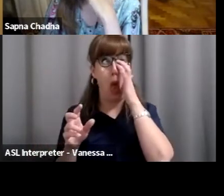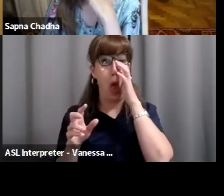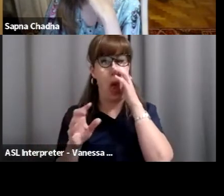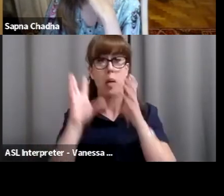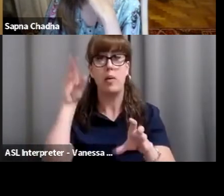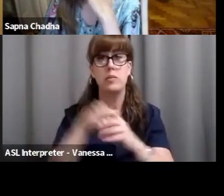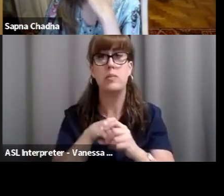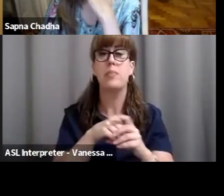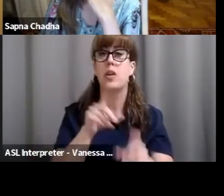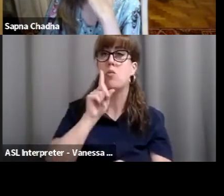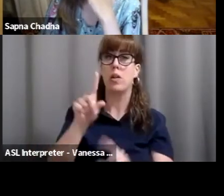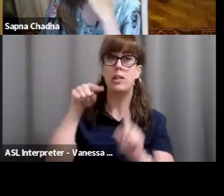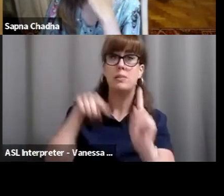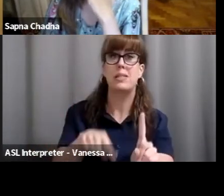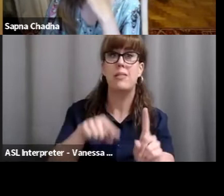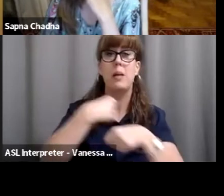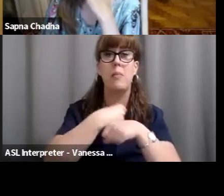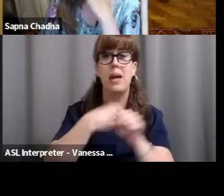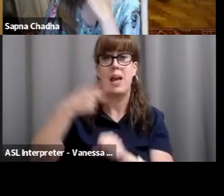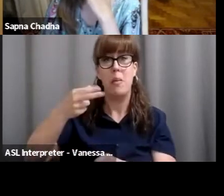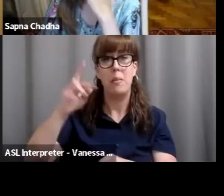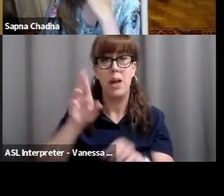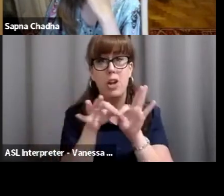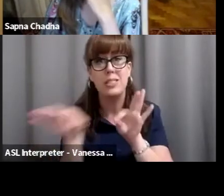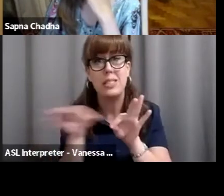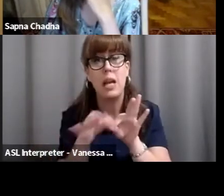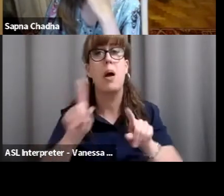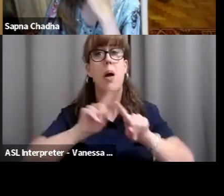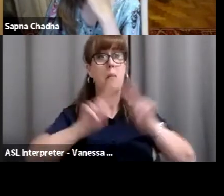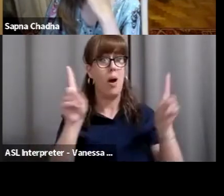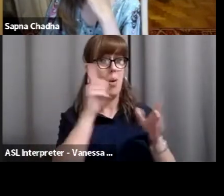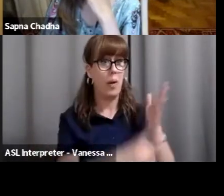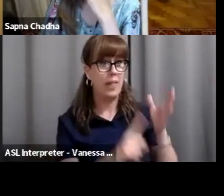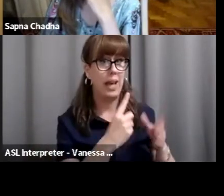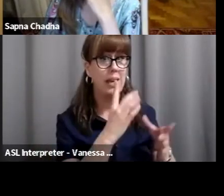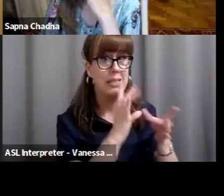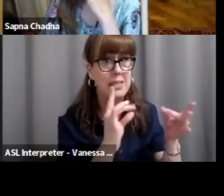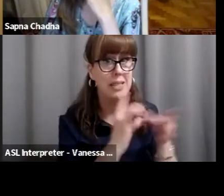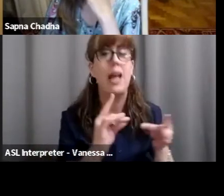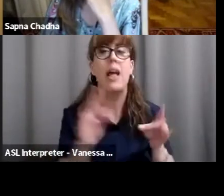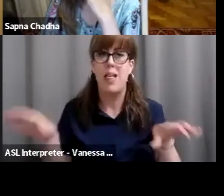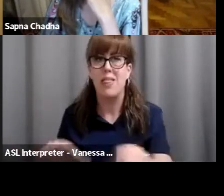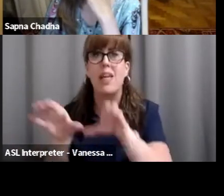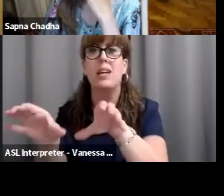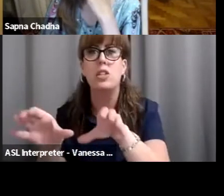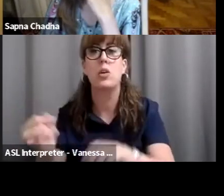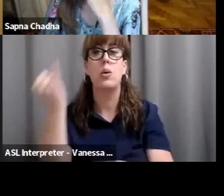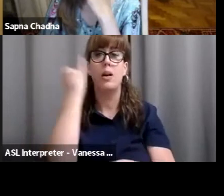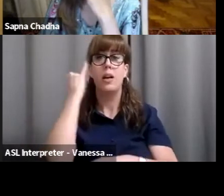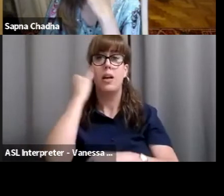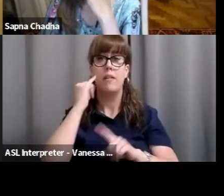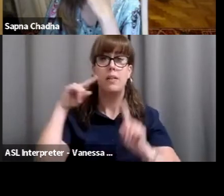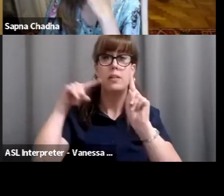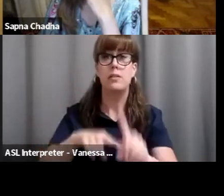making a PR statement, but they actually do what they mean. And whether it's initiatives like we have a